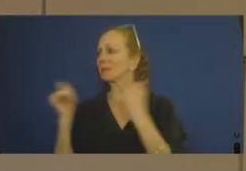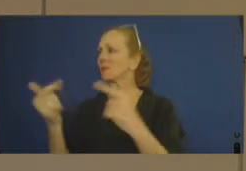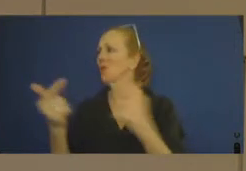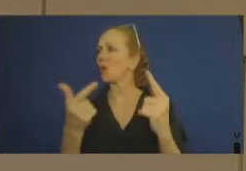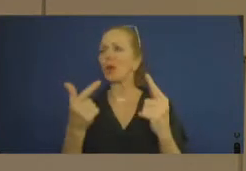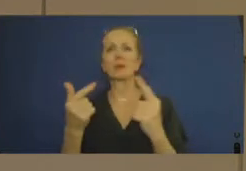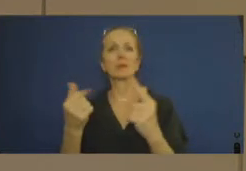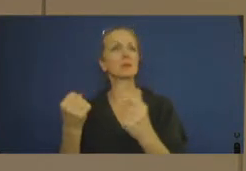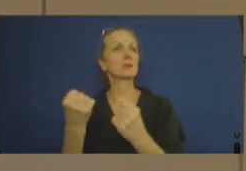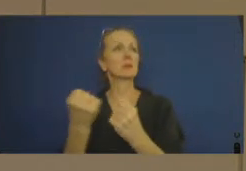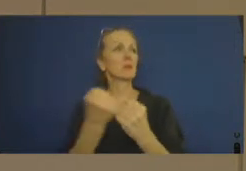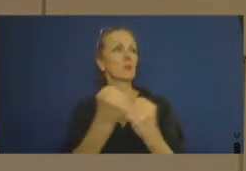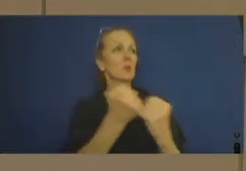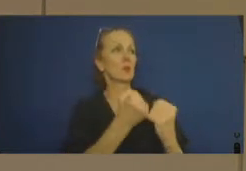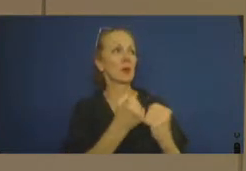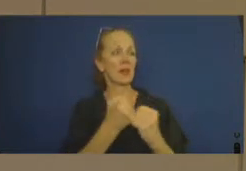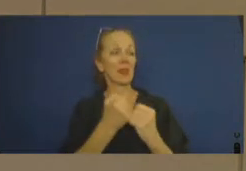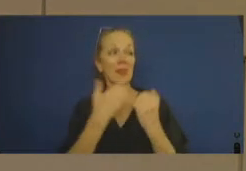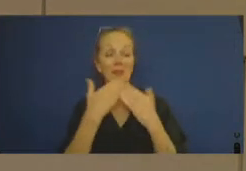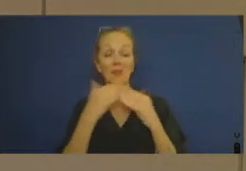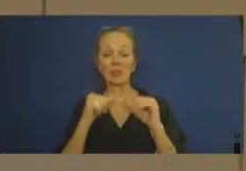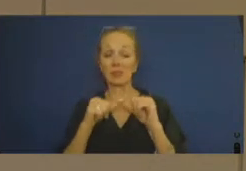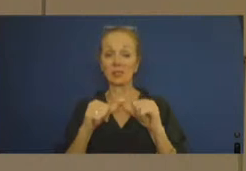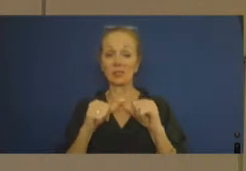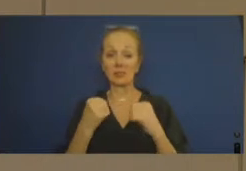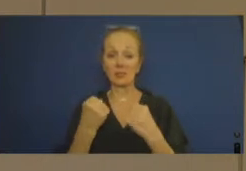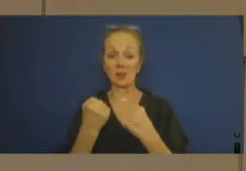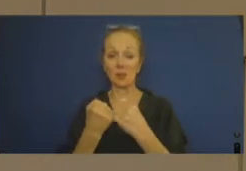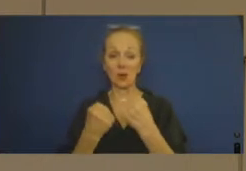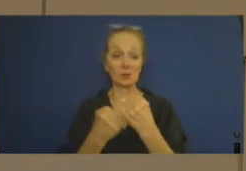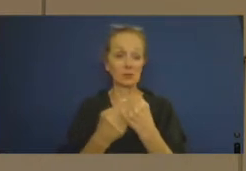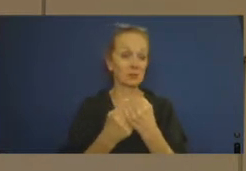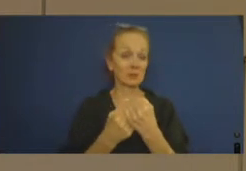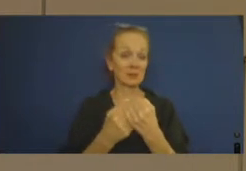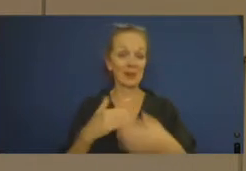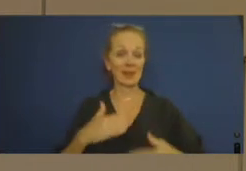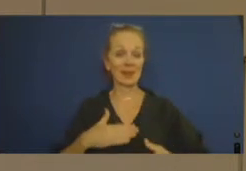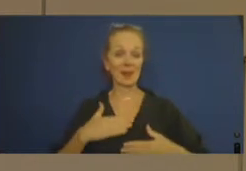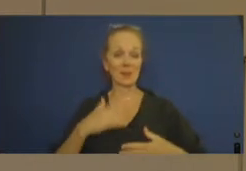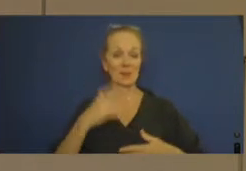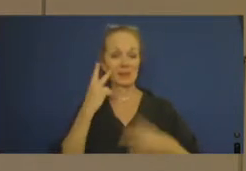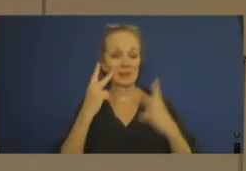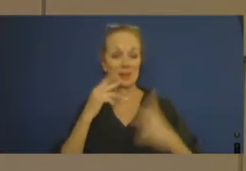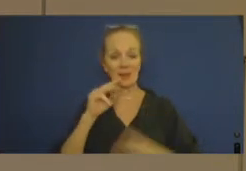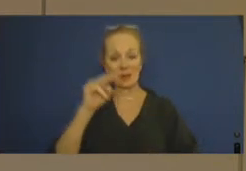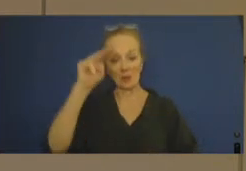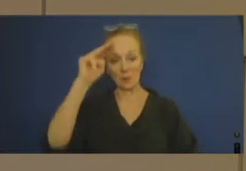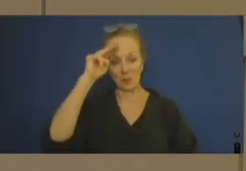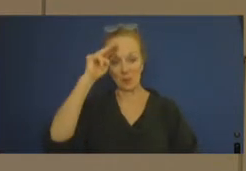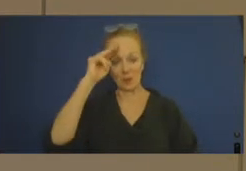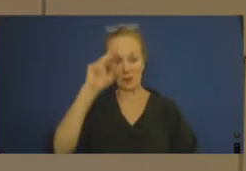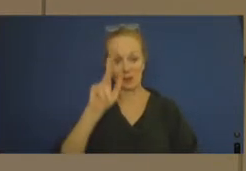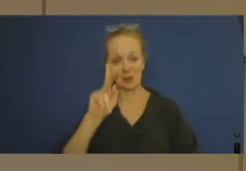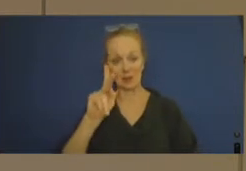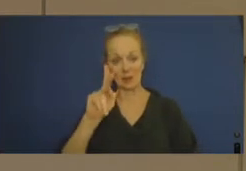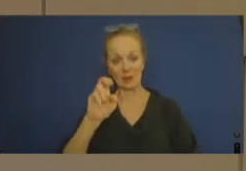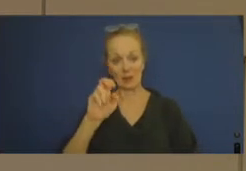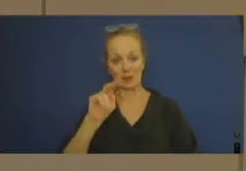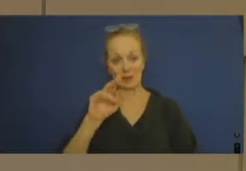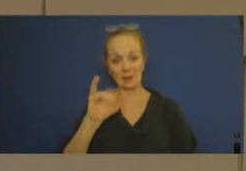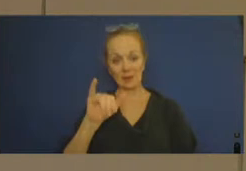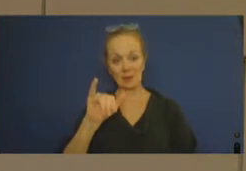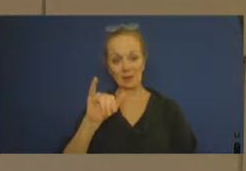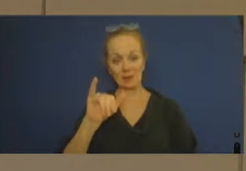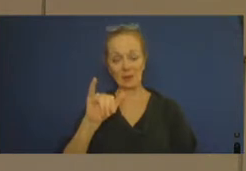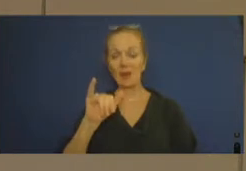this. Thank you for your continued support, and so happy to see Mr. Kennedy up there, and looking forward to the work that you'll do